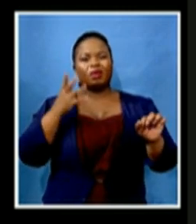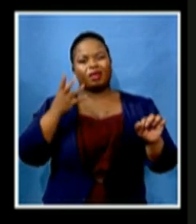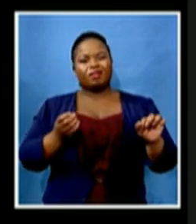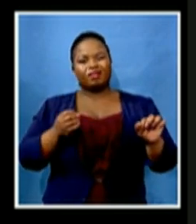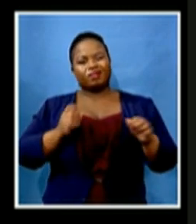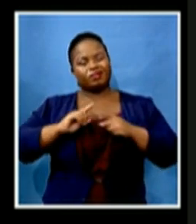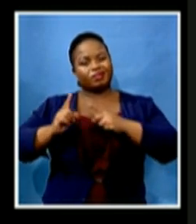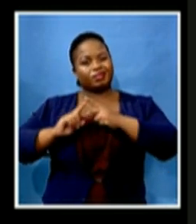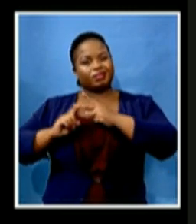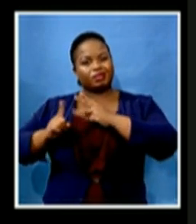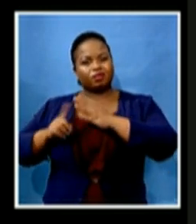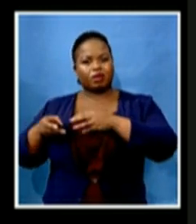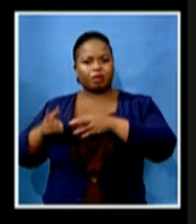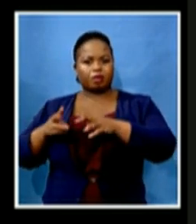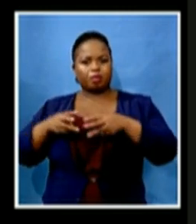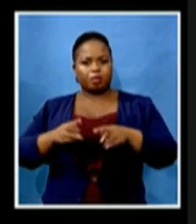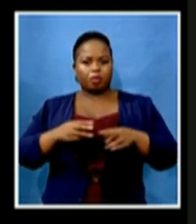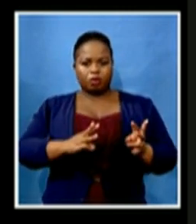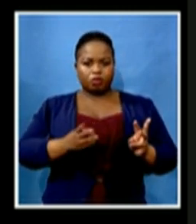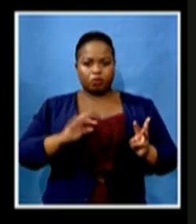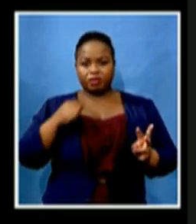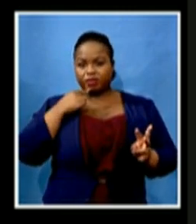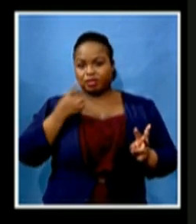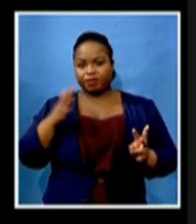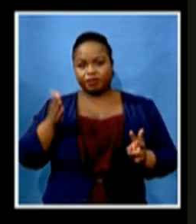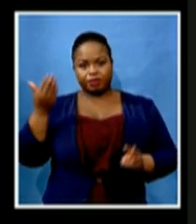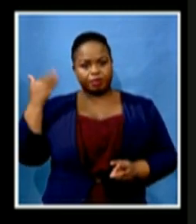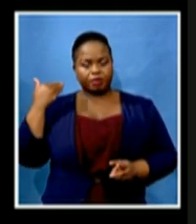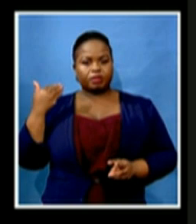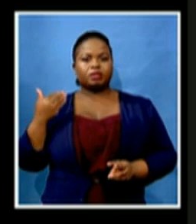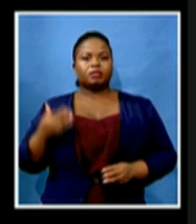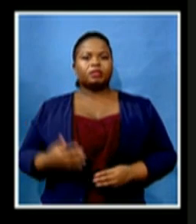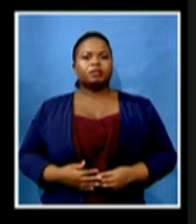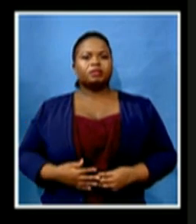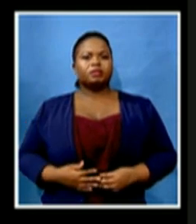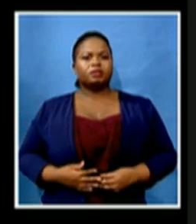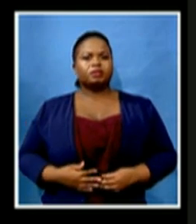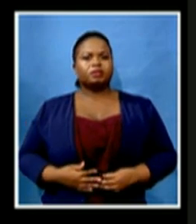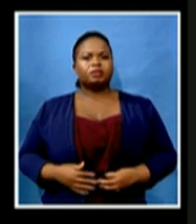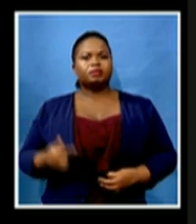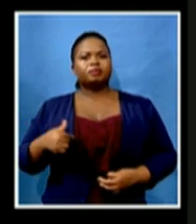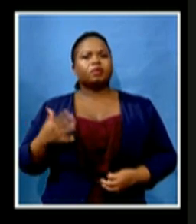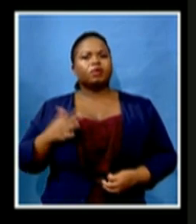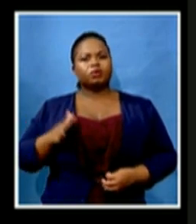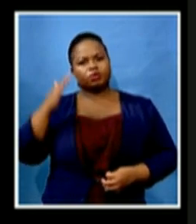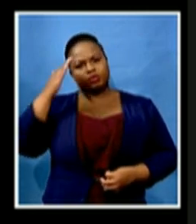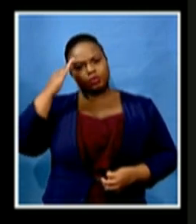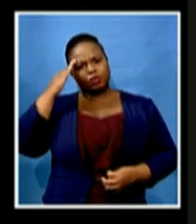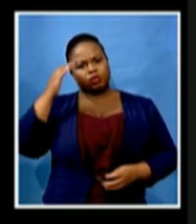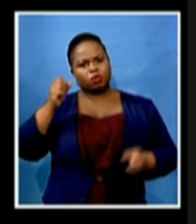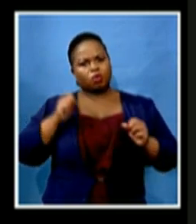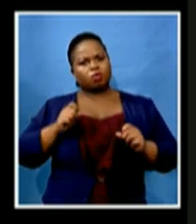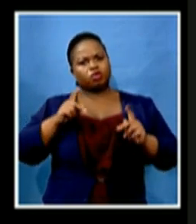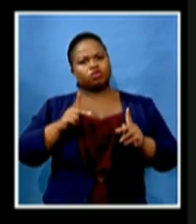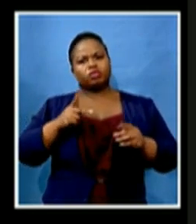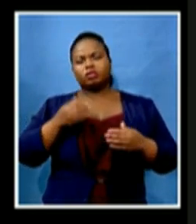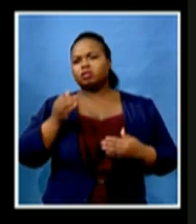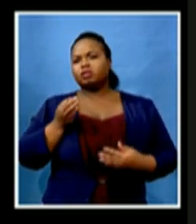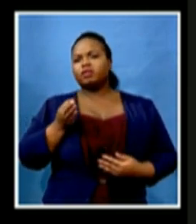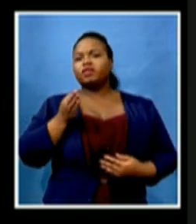well, that people are doing, what opportunities are there going to be in the future for others to present